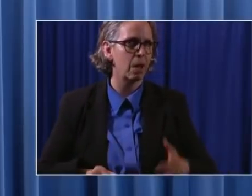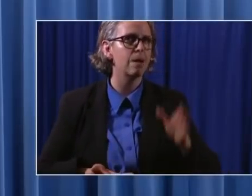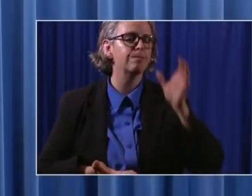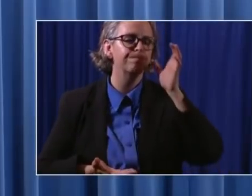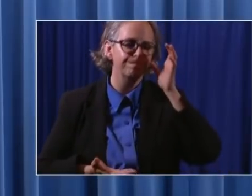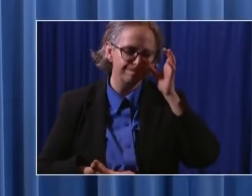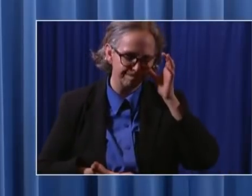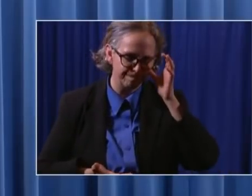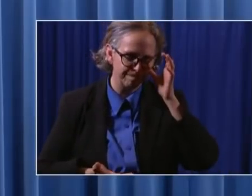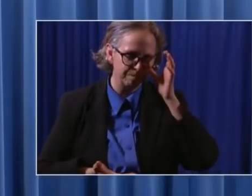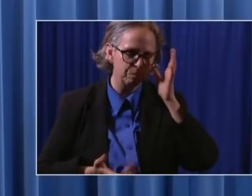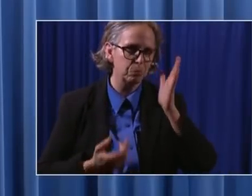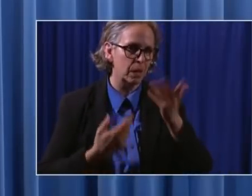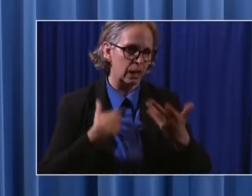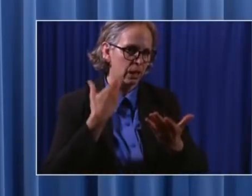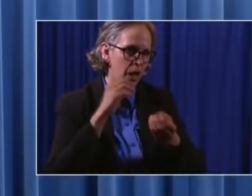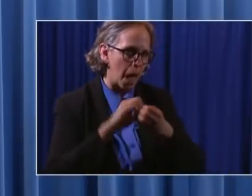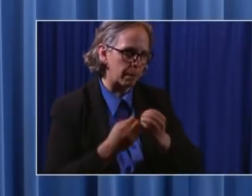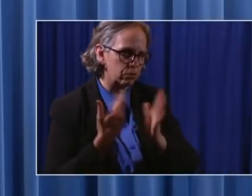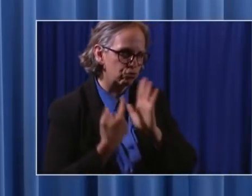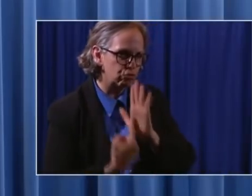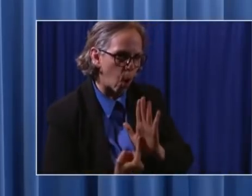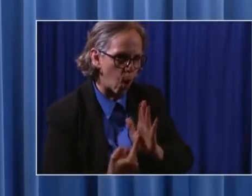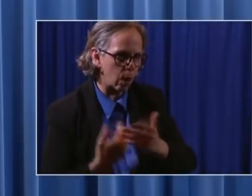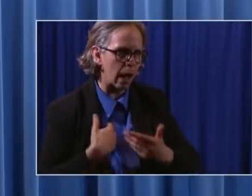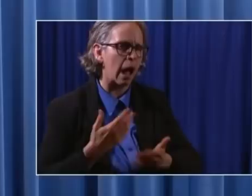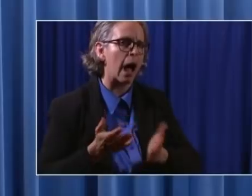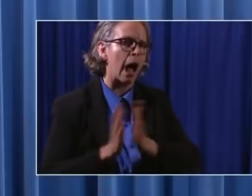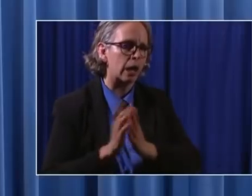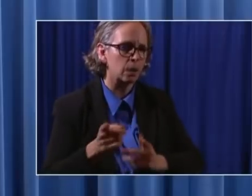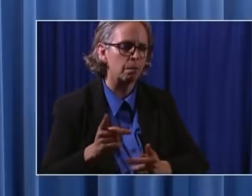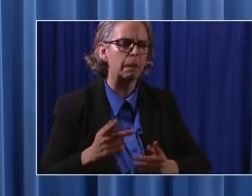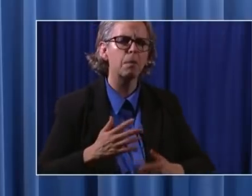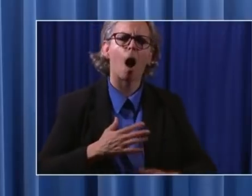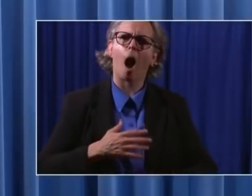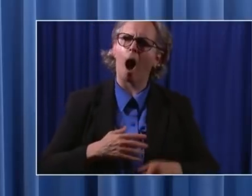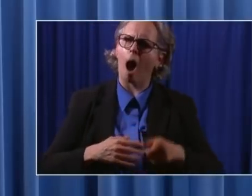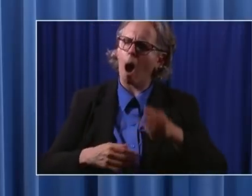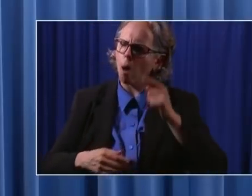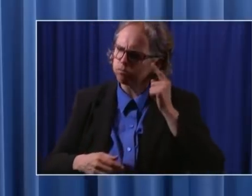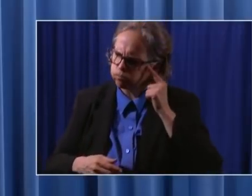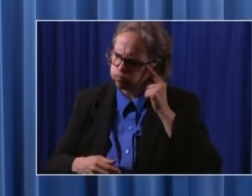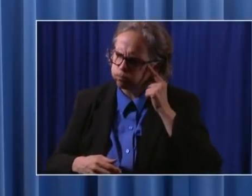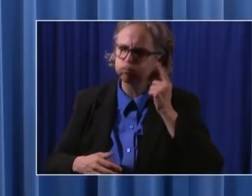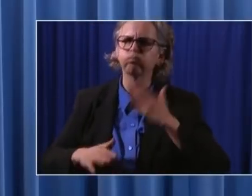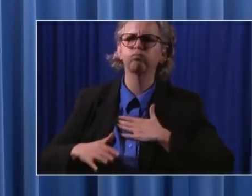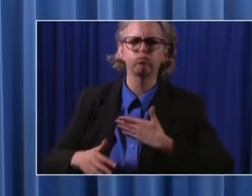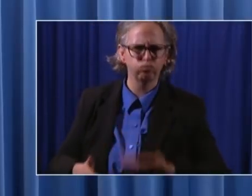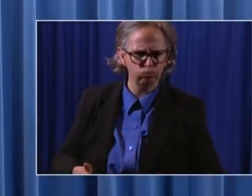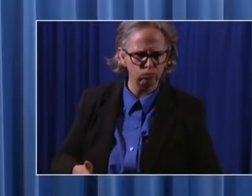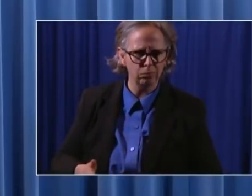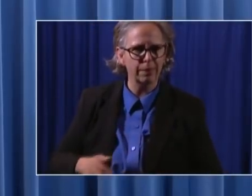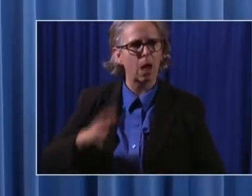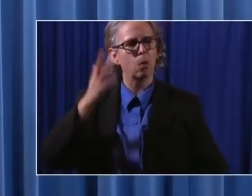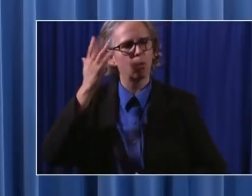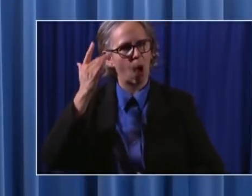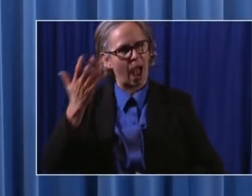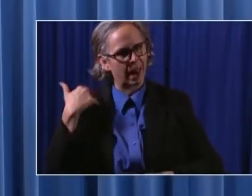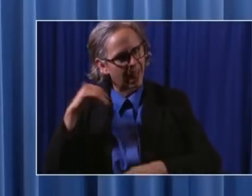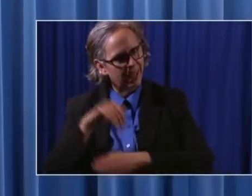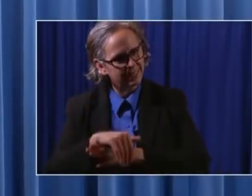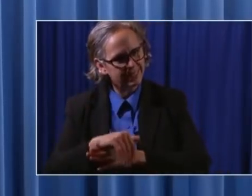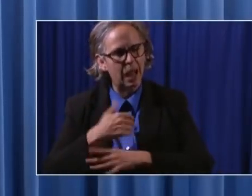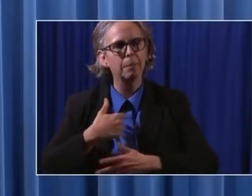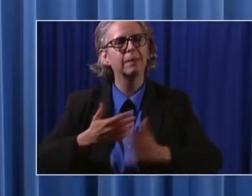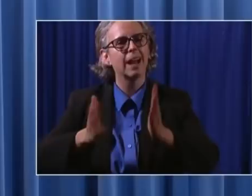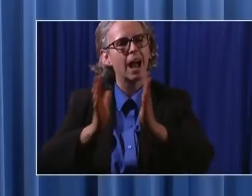I'm trying this, and I made an impassioned plea last night. I think we have the facts on our side.